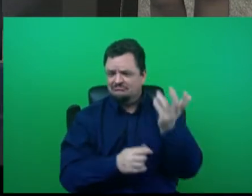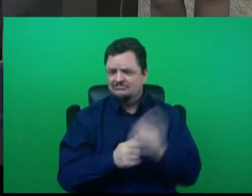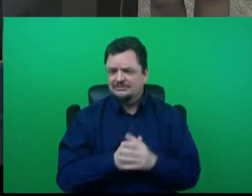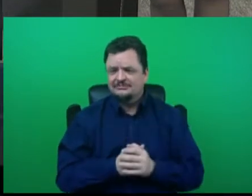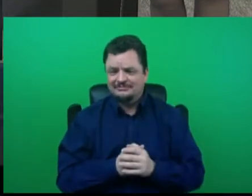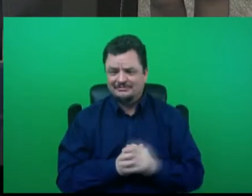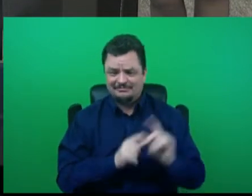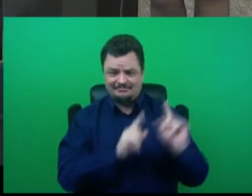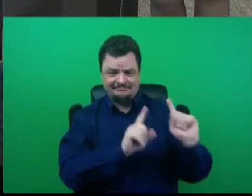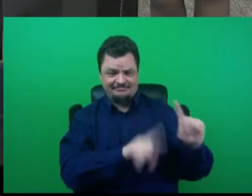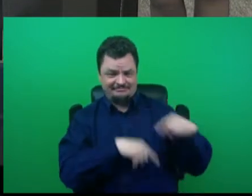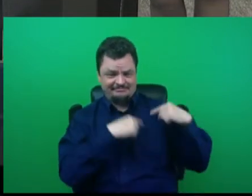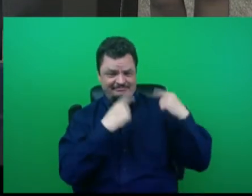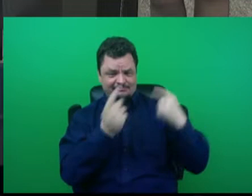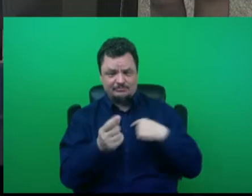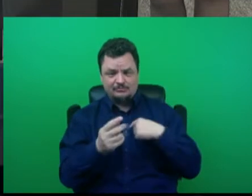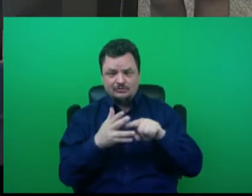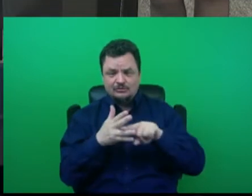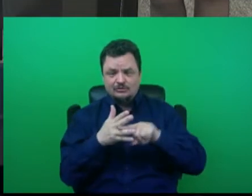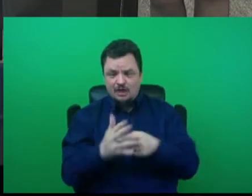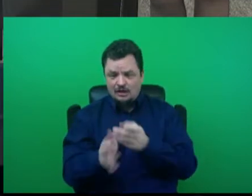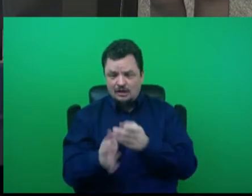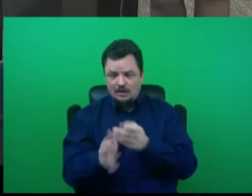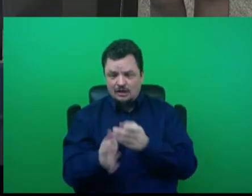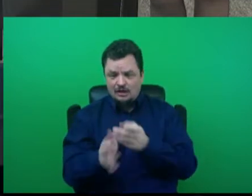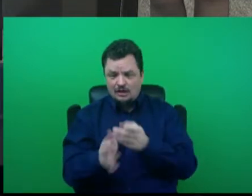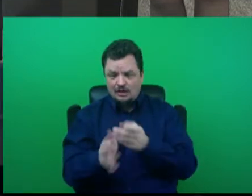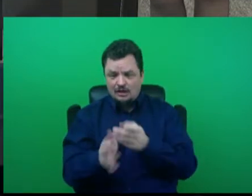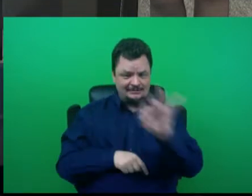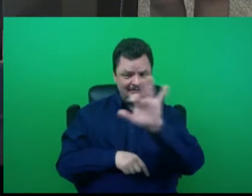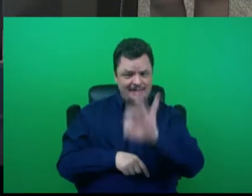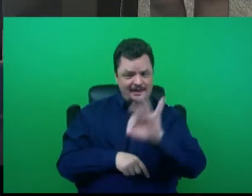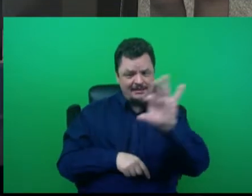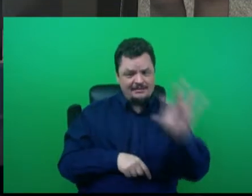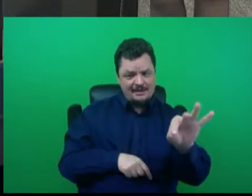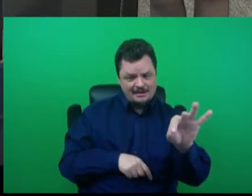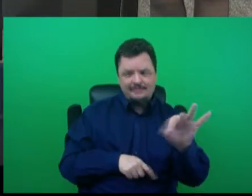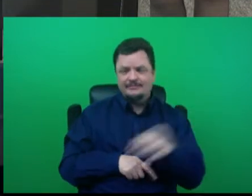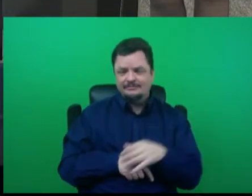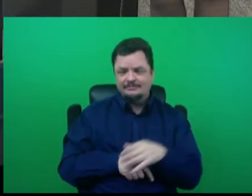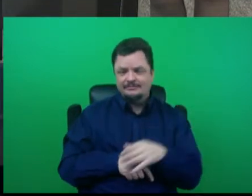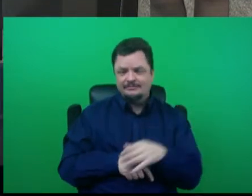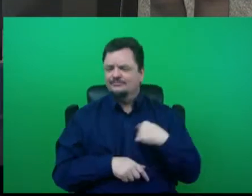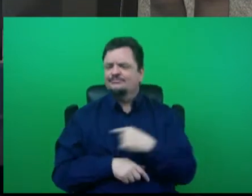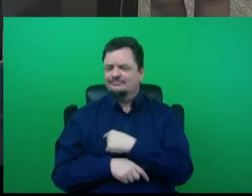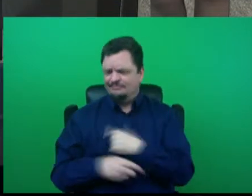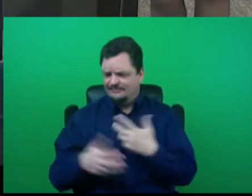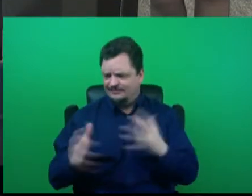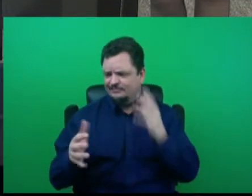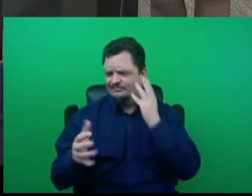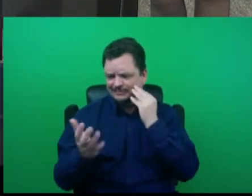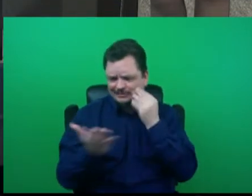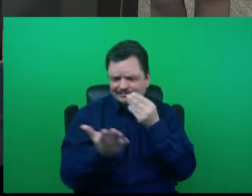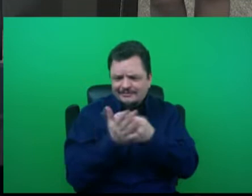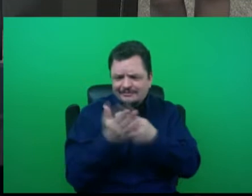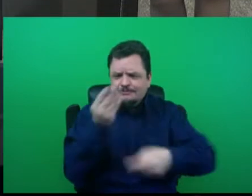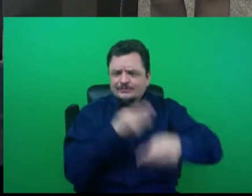Health in 1999, we had suffered budget cuts every single year, significant.